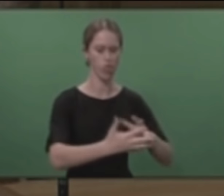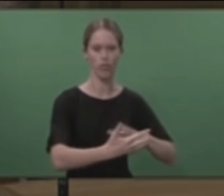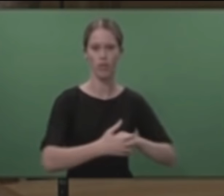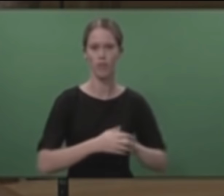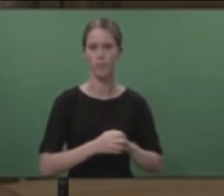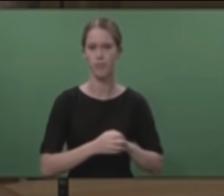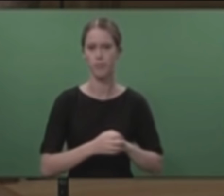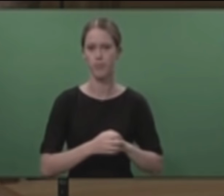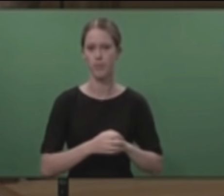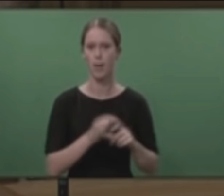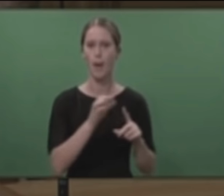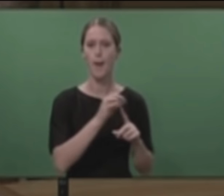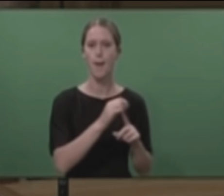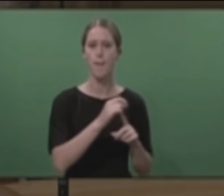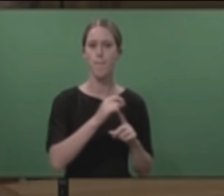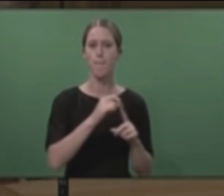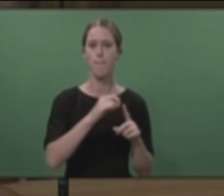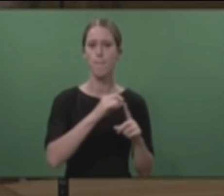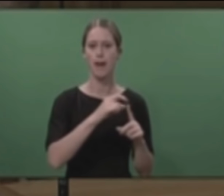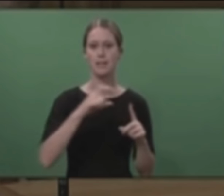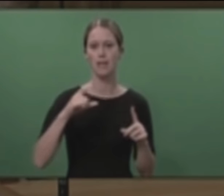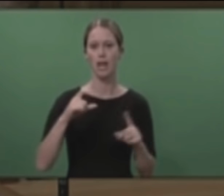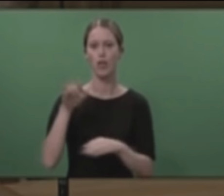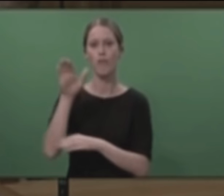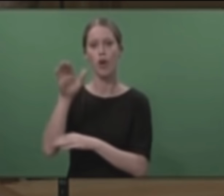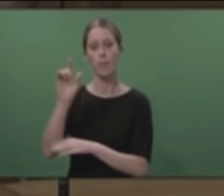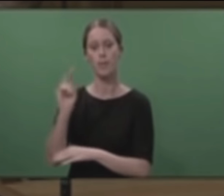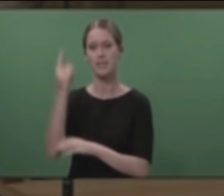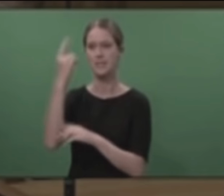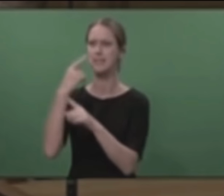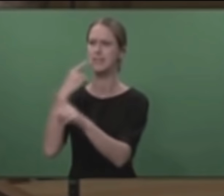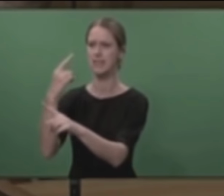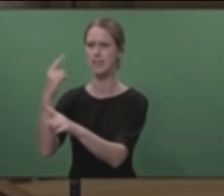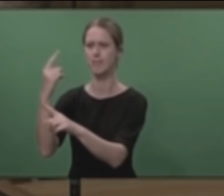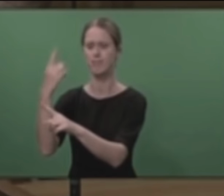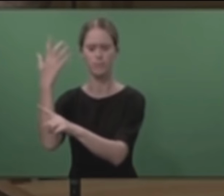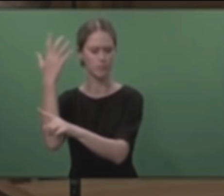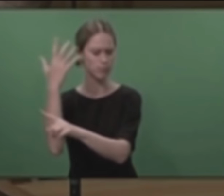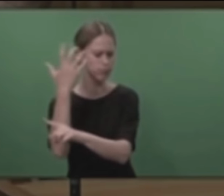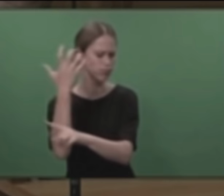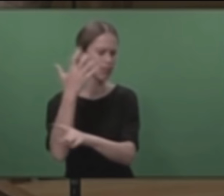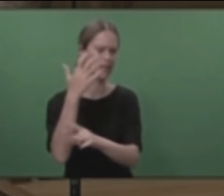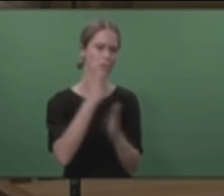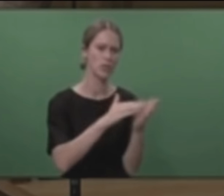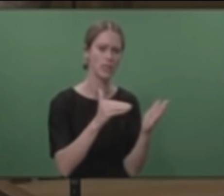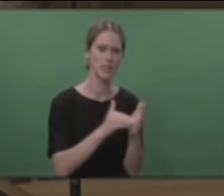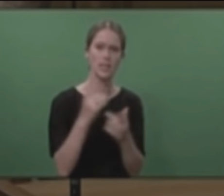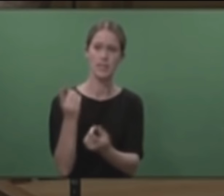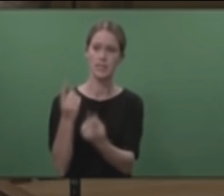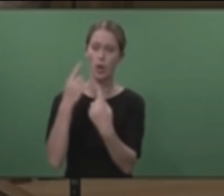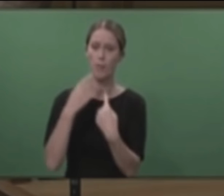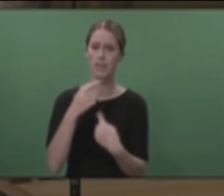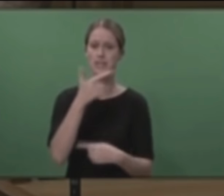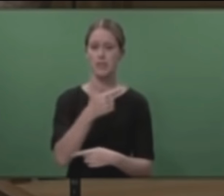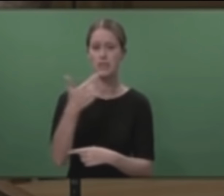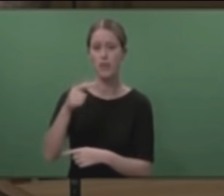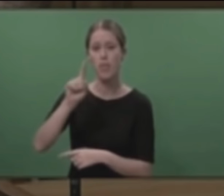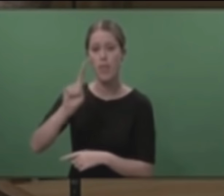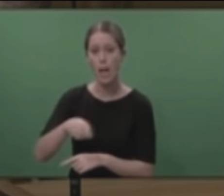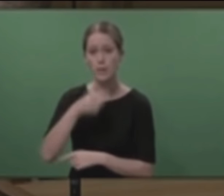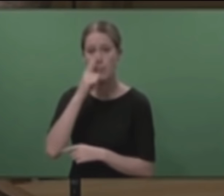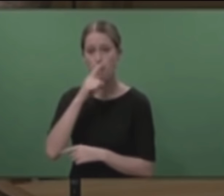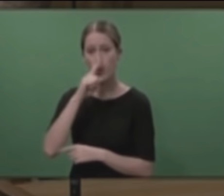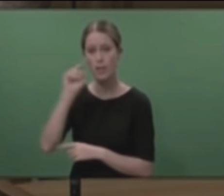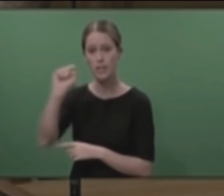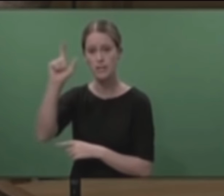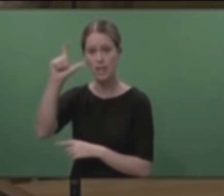The Pakistani Foreign Minister, when expressing his country's sympathies for New Zealand, told me that 77,000 people in